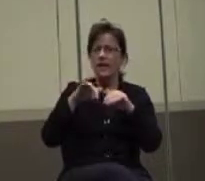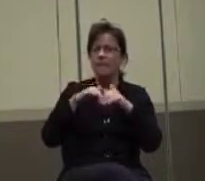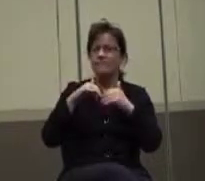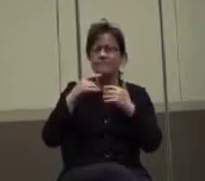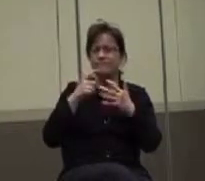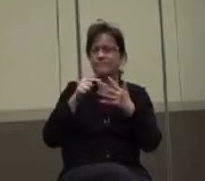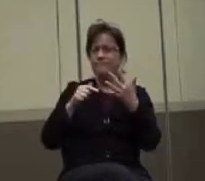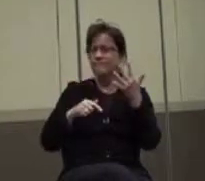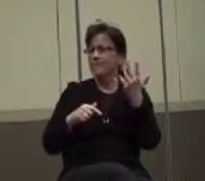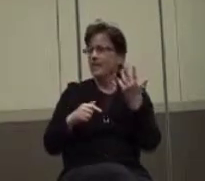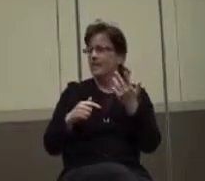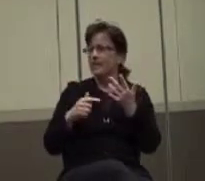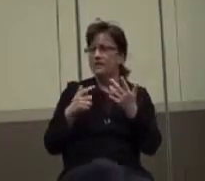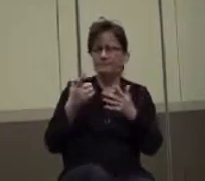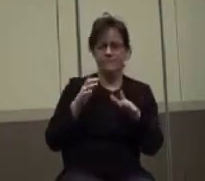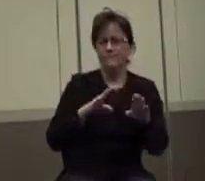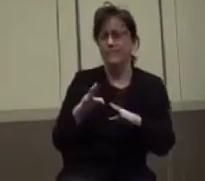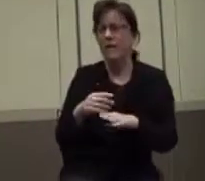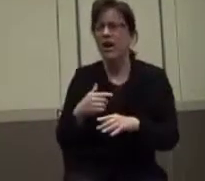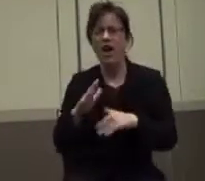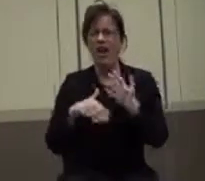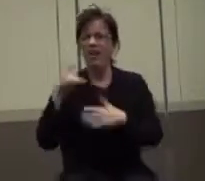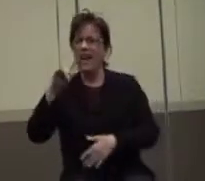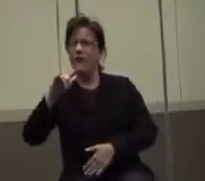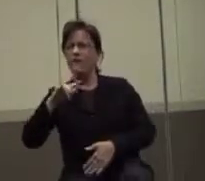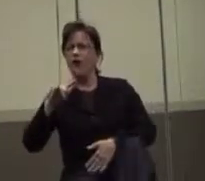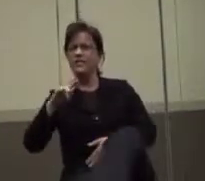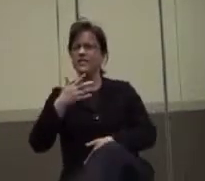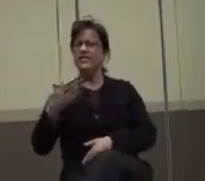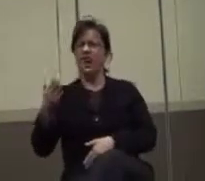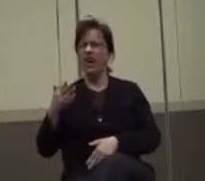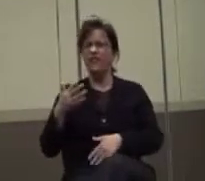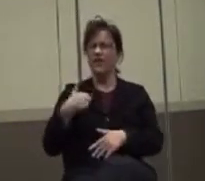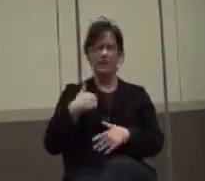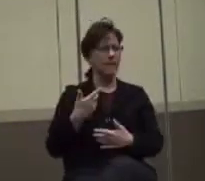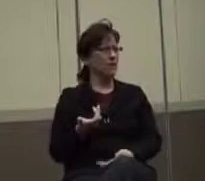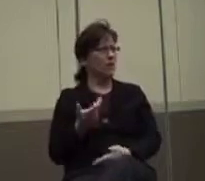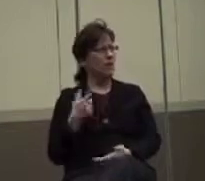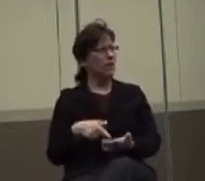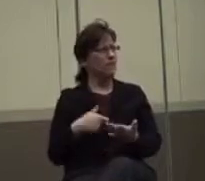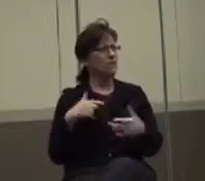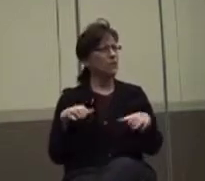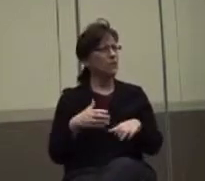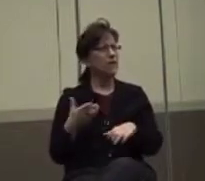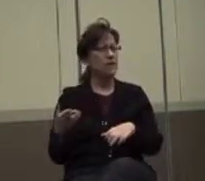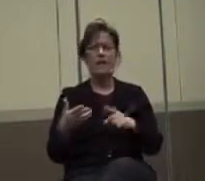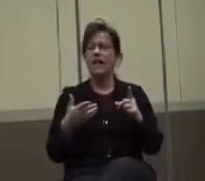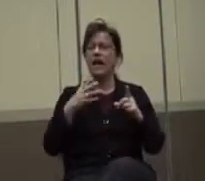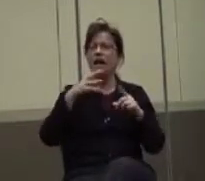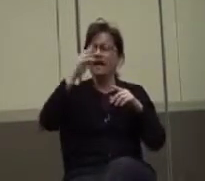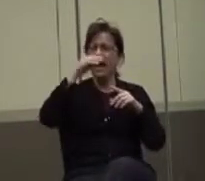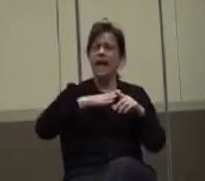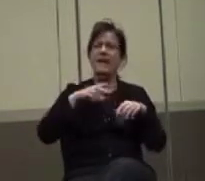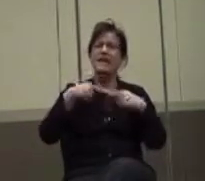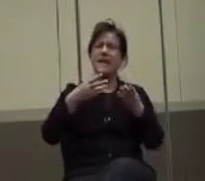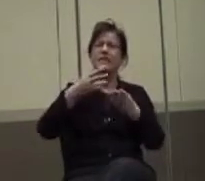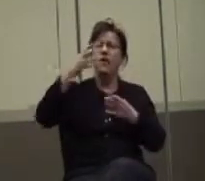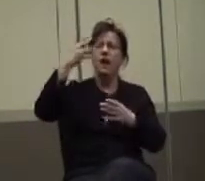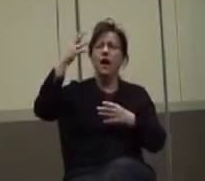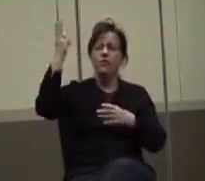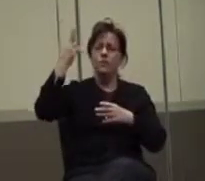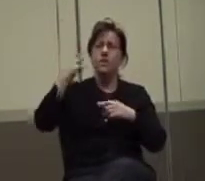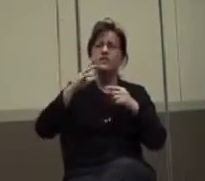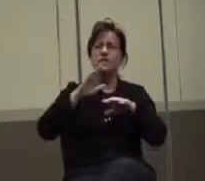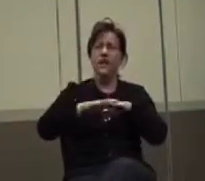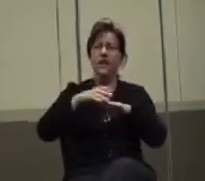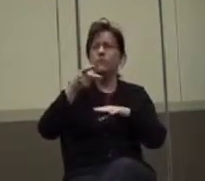what the hell am I doing here, right? And there was a guy after me who gave a presentation on prairie dog barks when they see snakes. And at the end of the thing, we were both going,